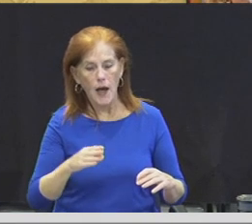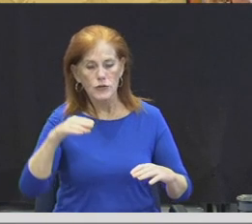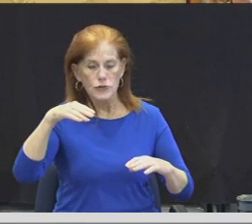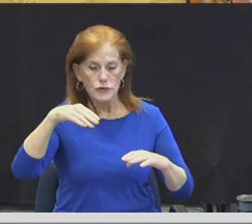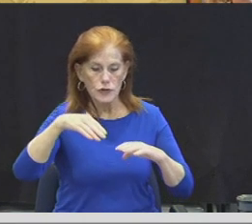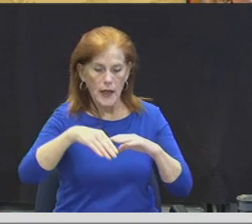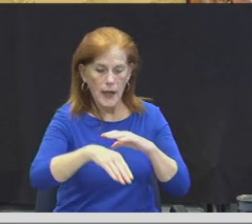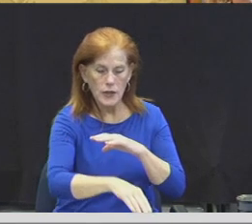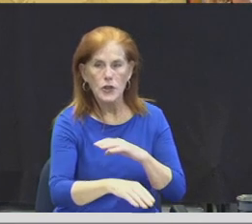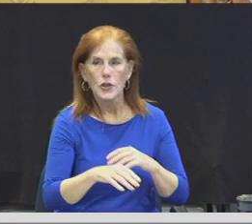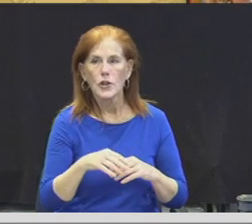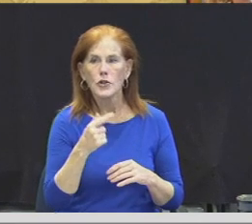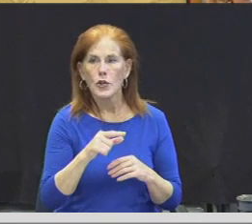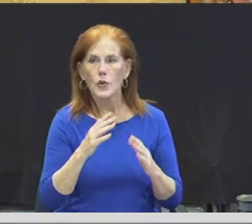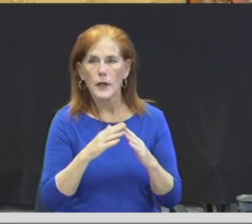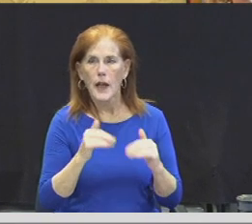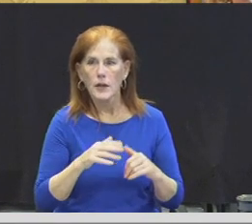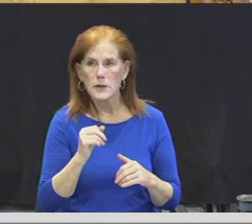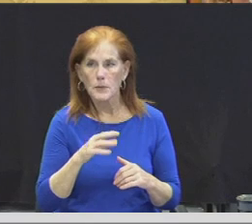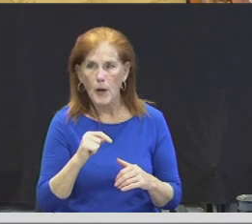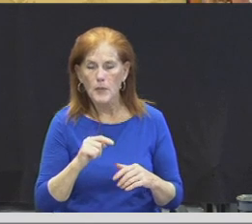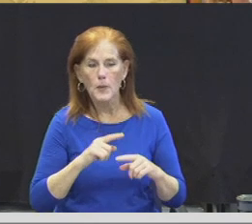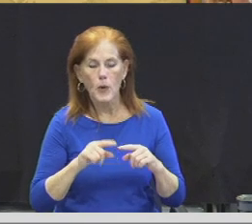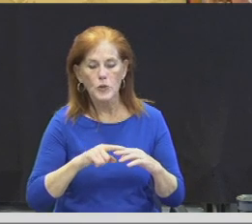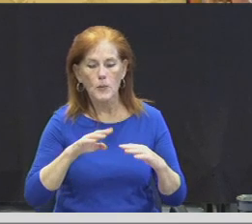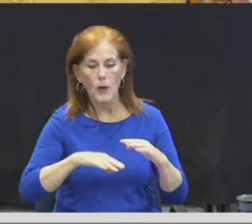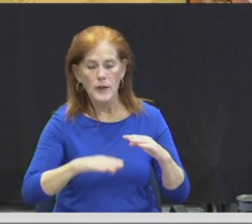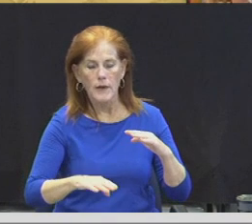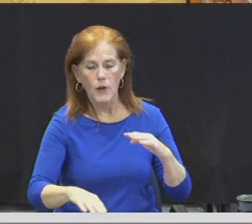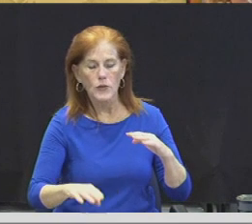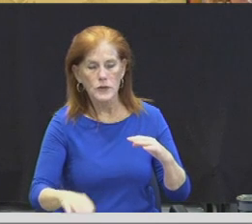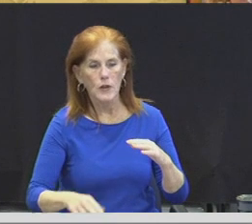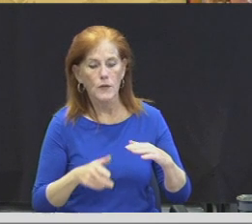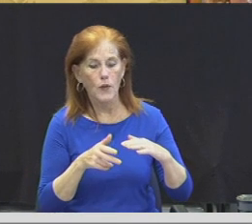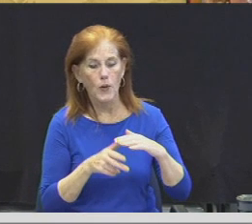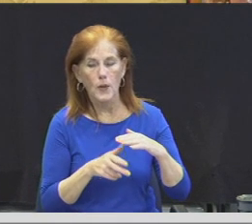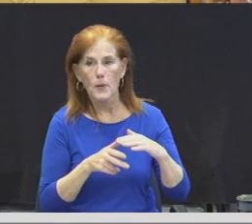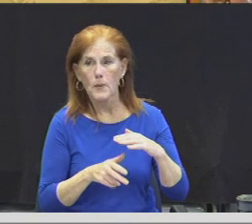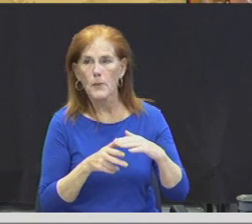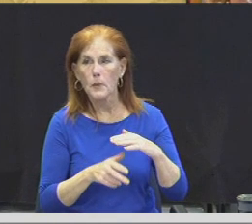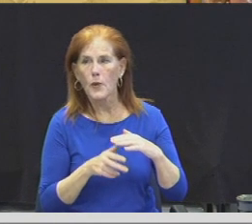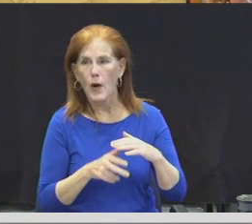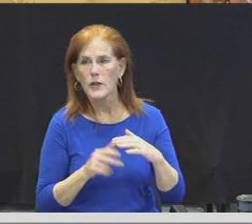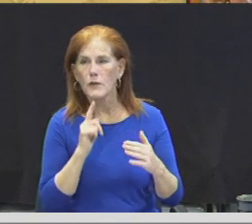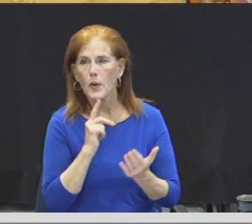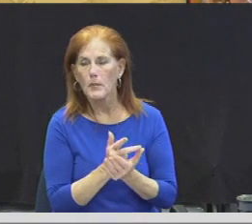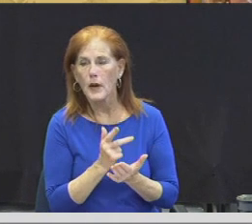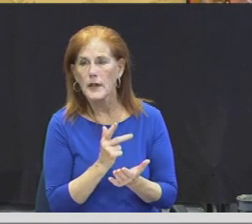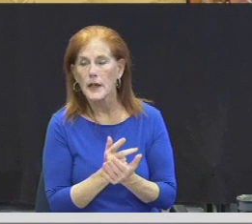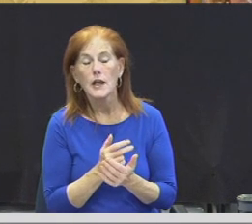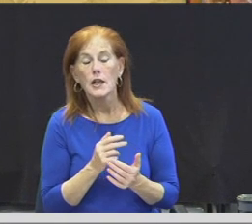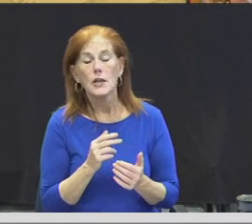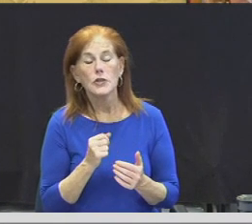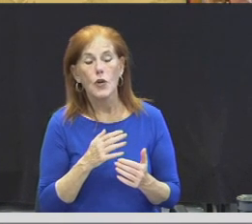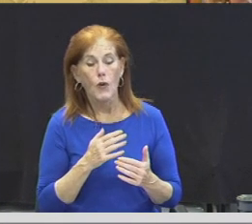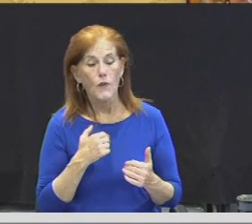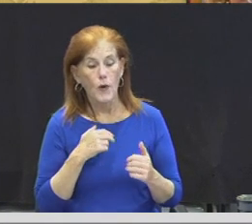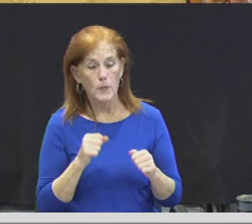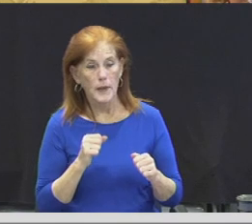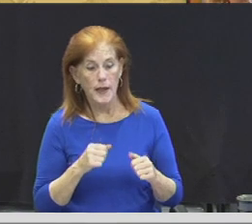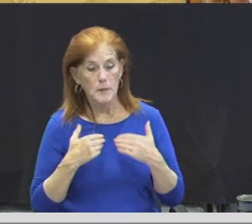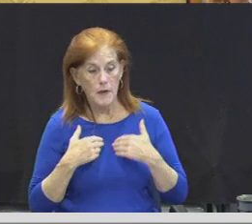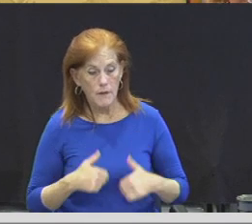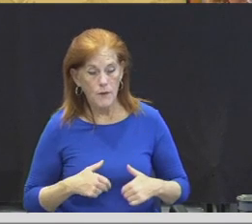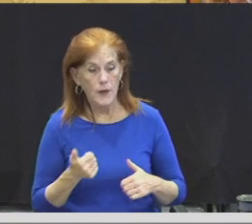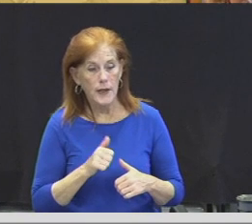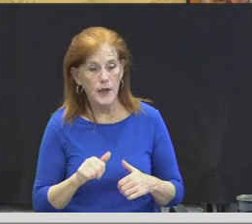lower levels for the greenhouse apartments, multiple levels for the 9th and Farnham parking garage. So navigating just pure physical access for the